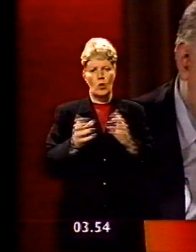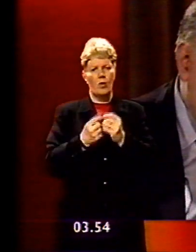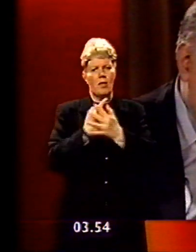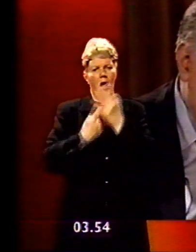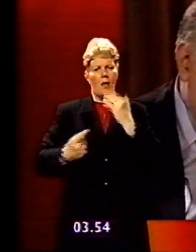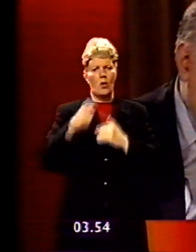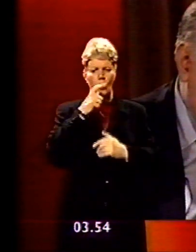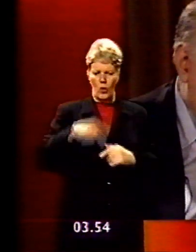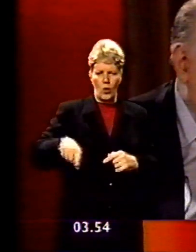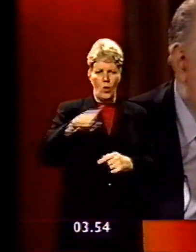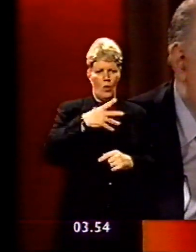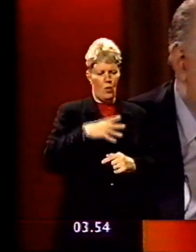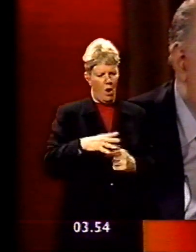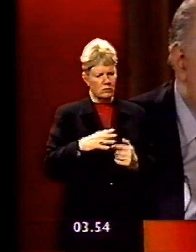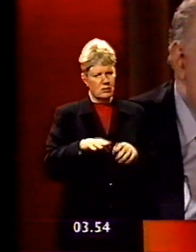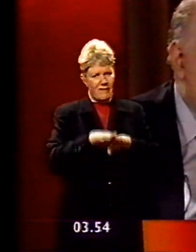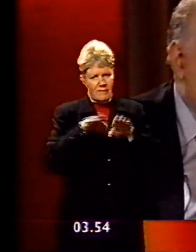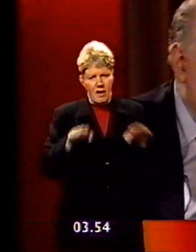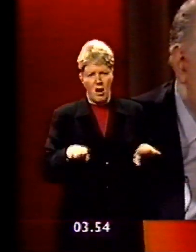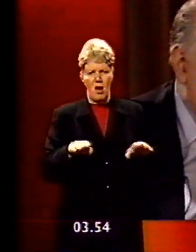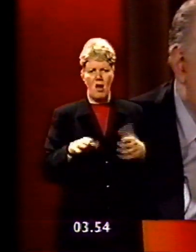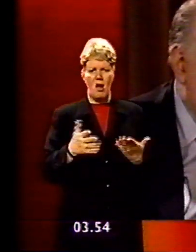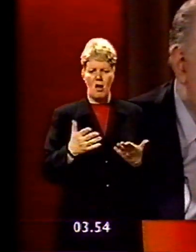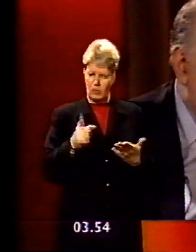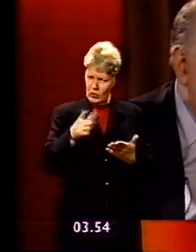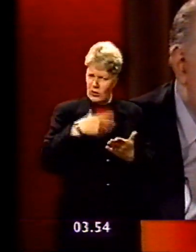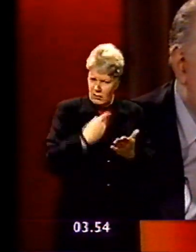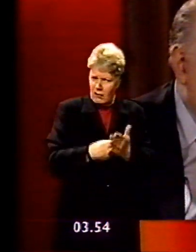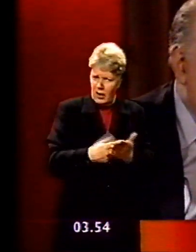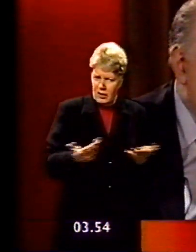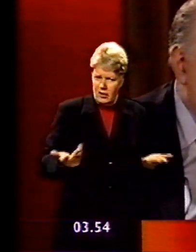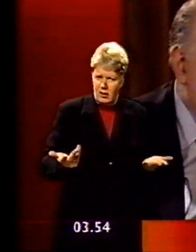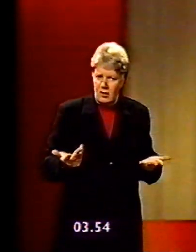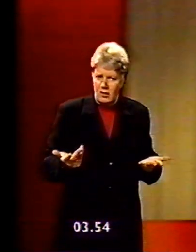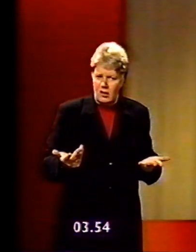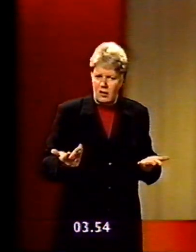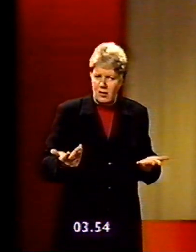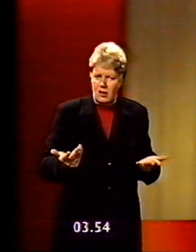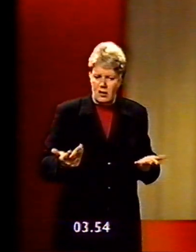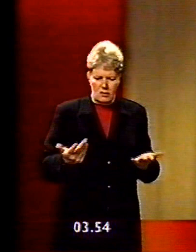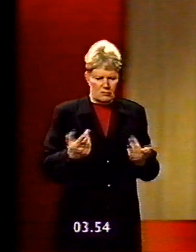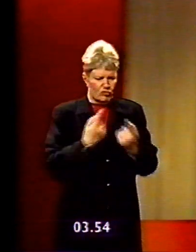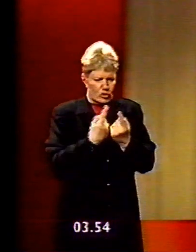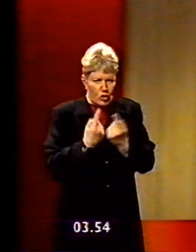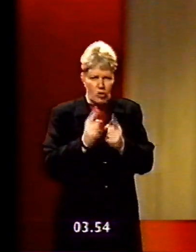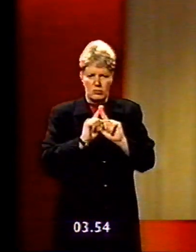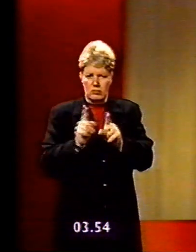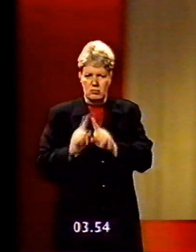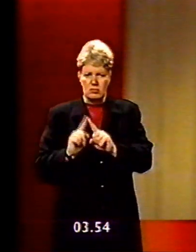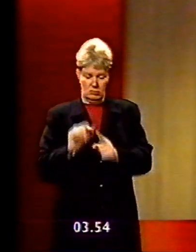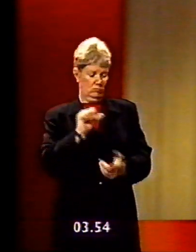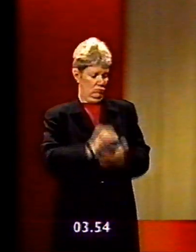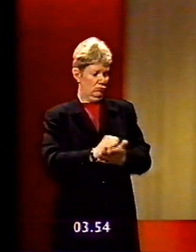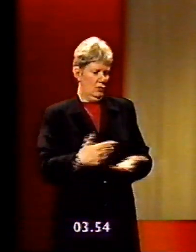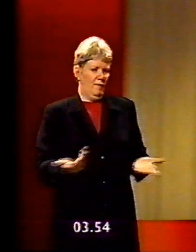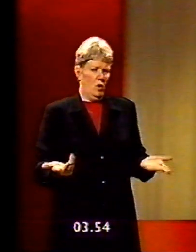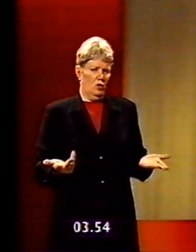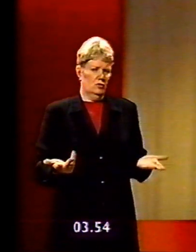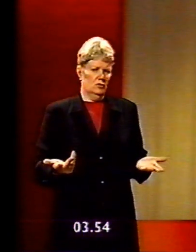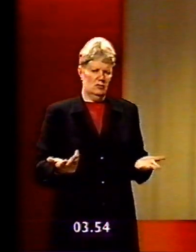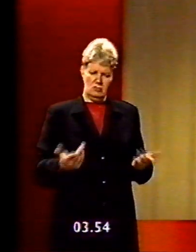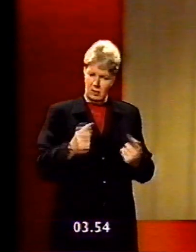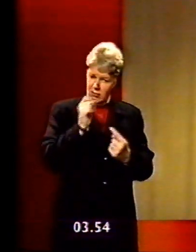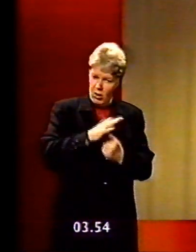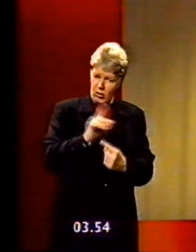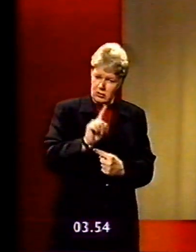campaigning for justice. You need money, don't you? You need resources. Sure we do. How critical is